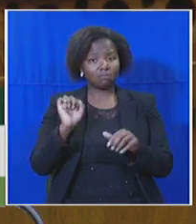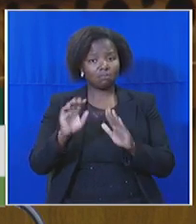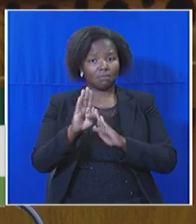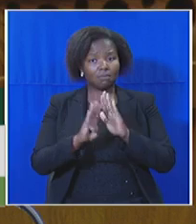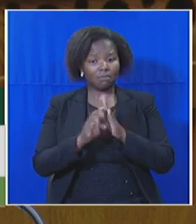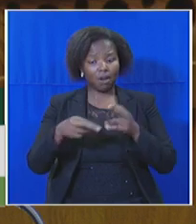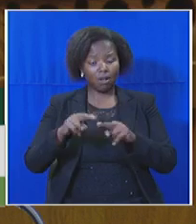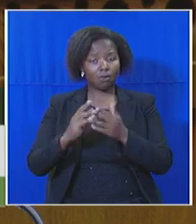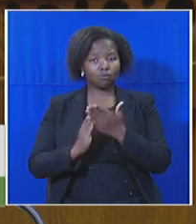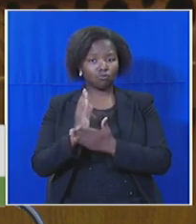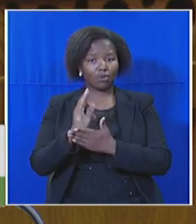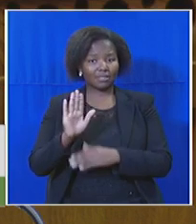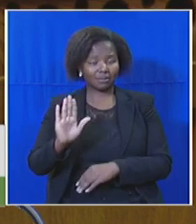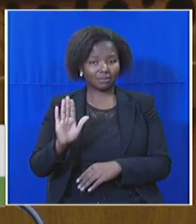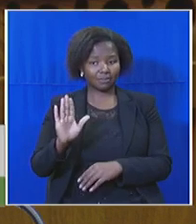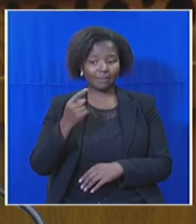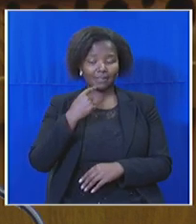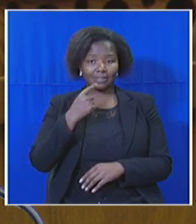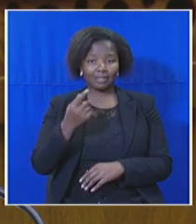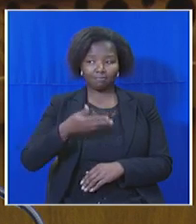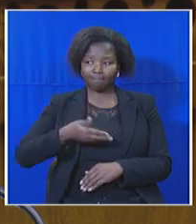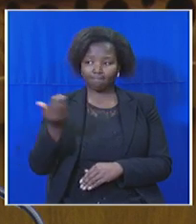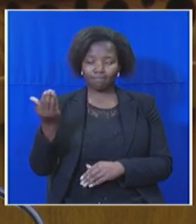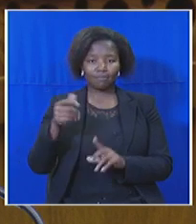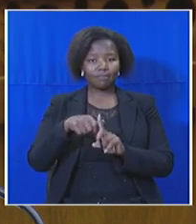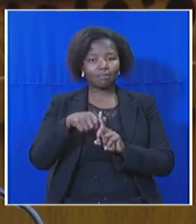uphold that every human being